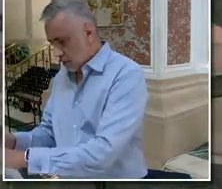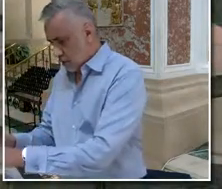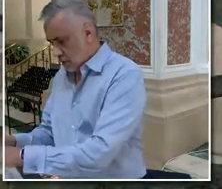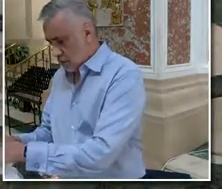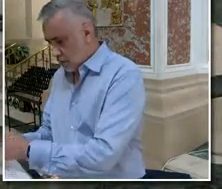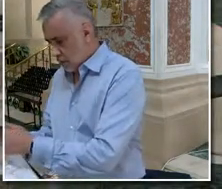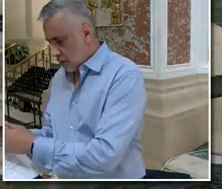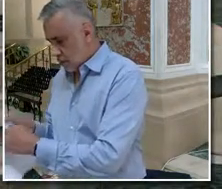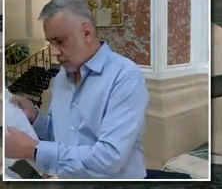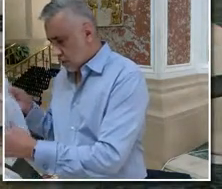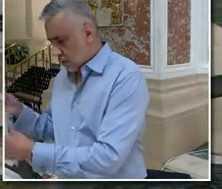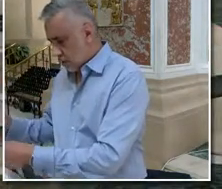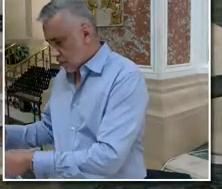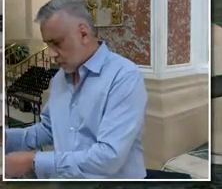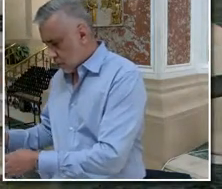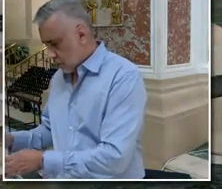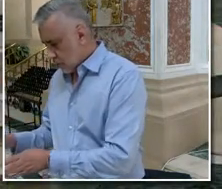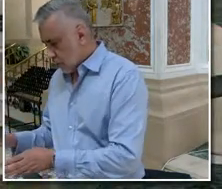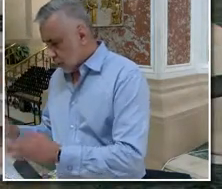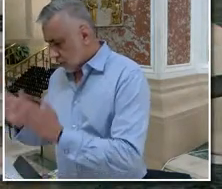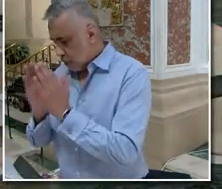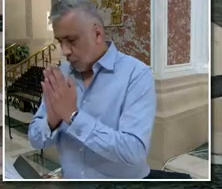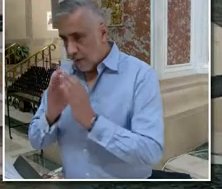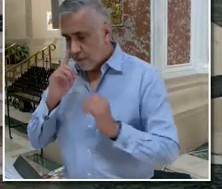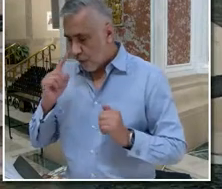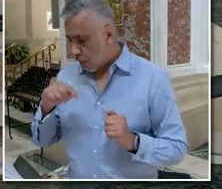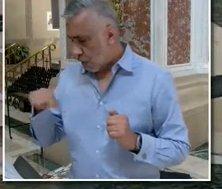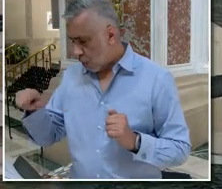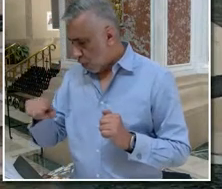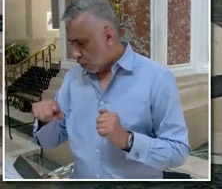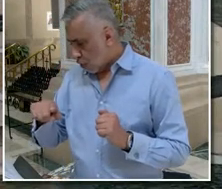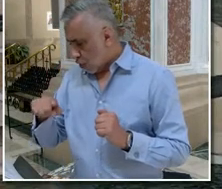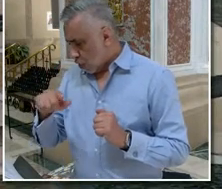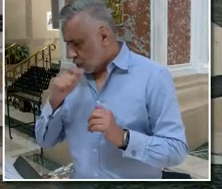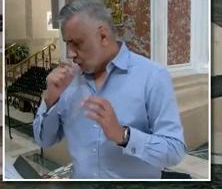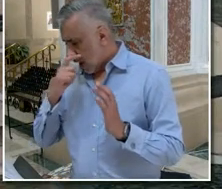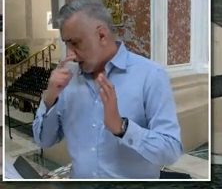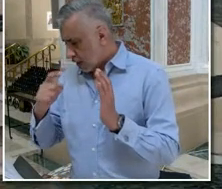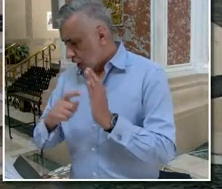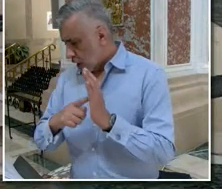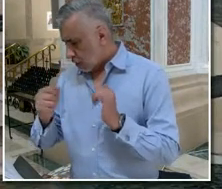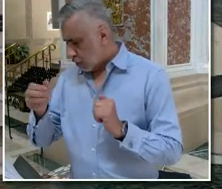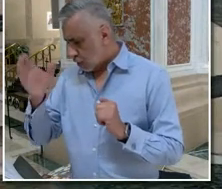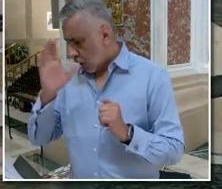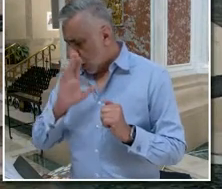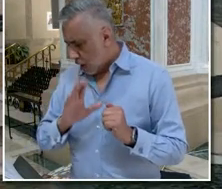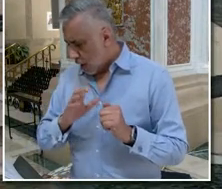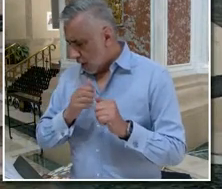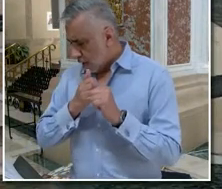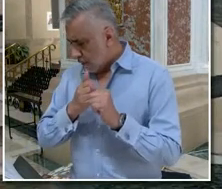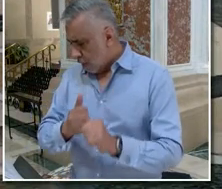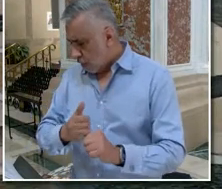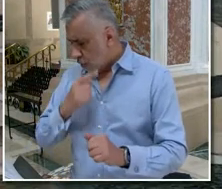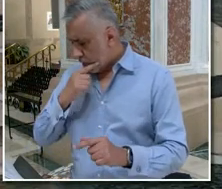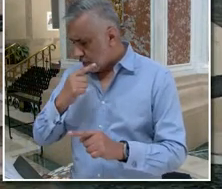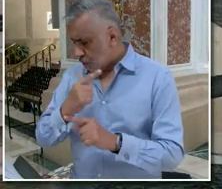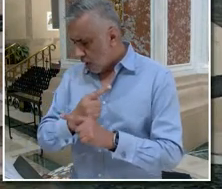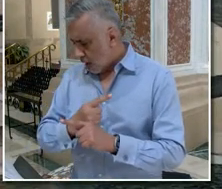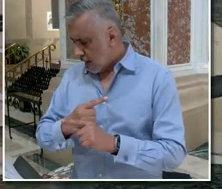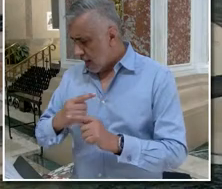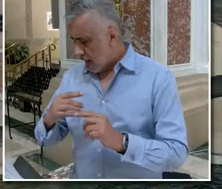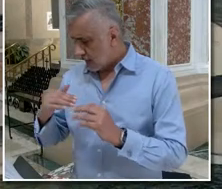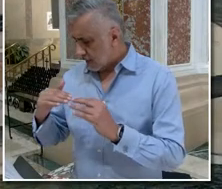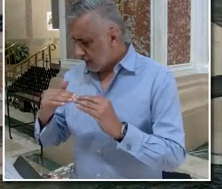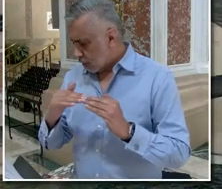Let us pray also for those who do not acknowledge God, that following what is right in sincerity